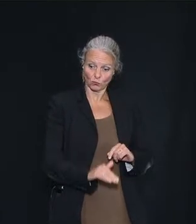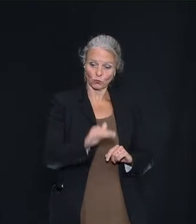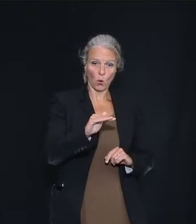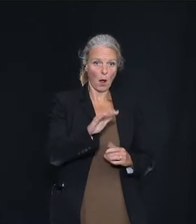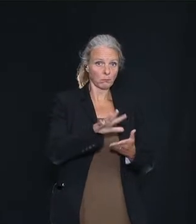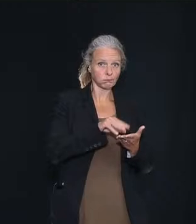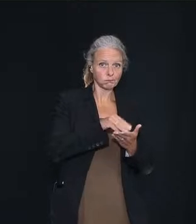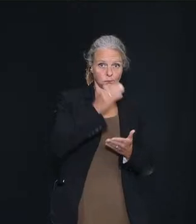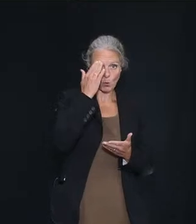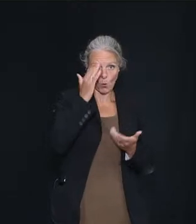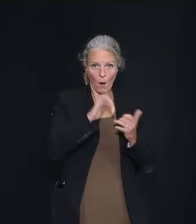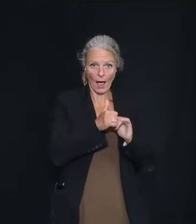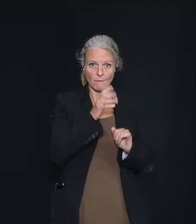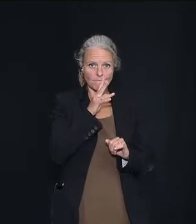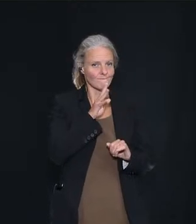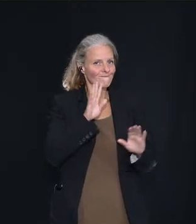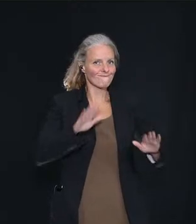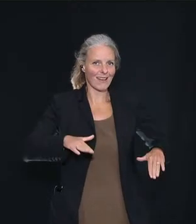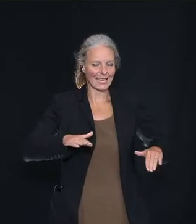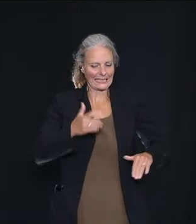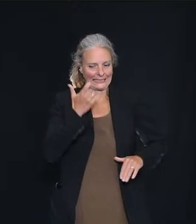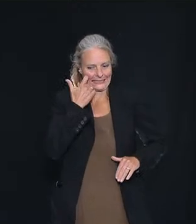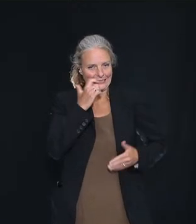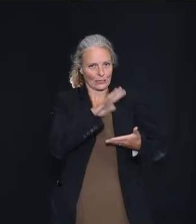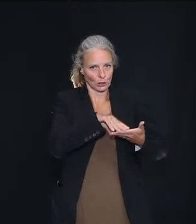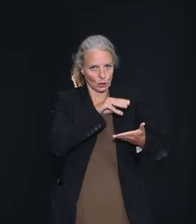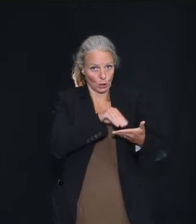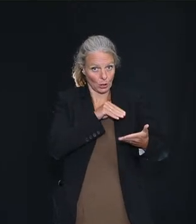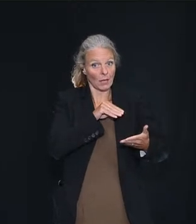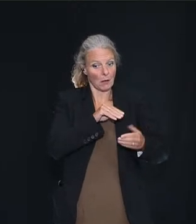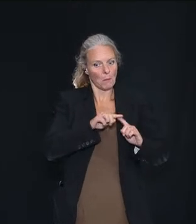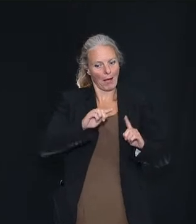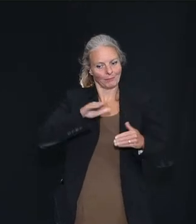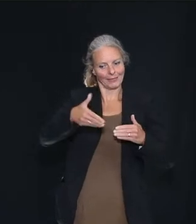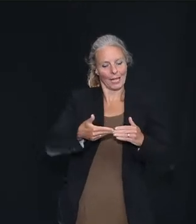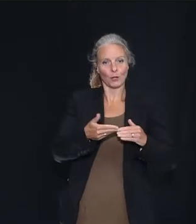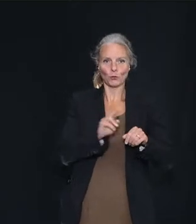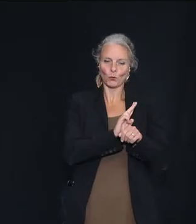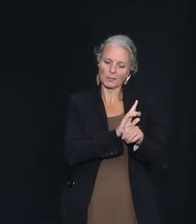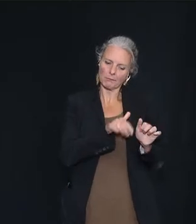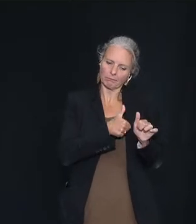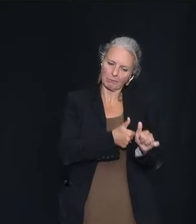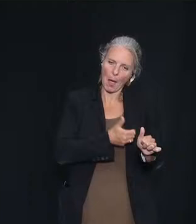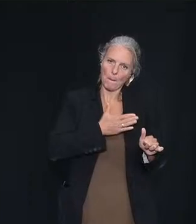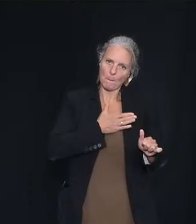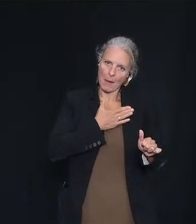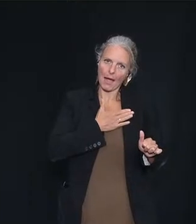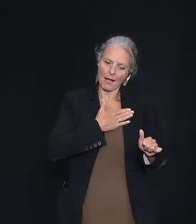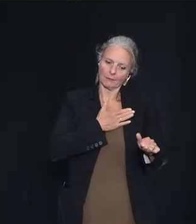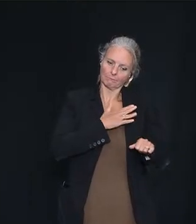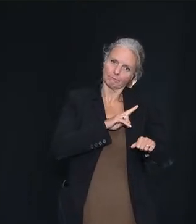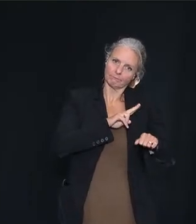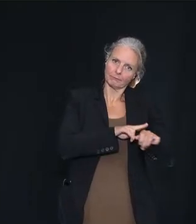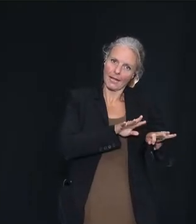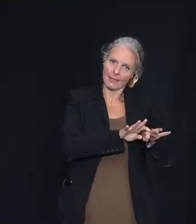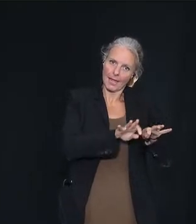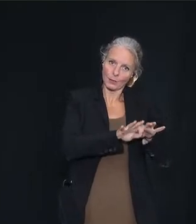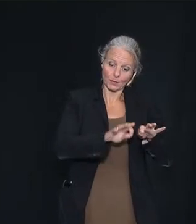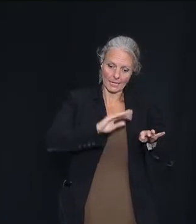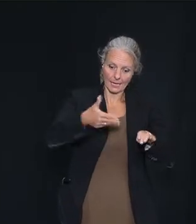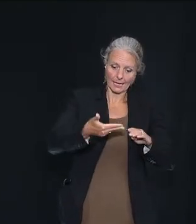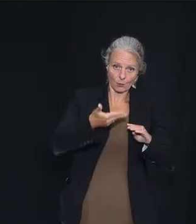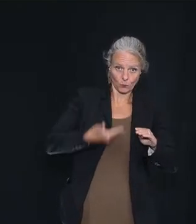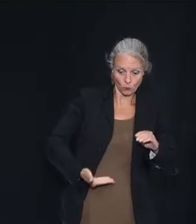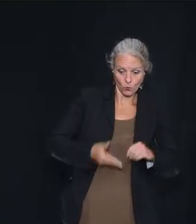even being able to introduce myself counts for a lot. Because when I introduce myself in my language, I'm not just speaking on my behalf, but